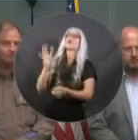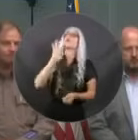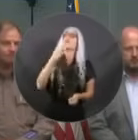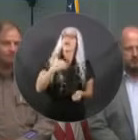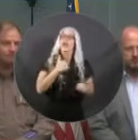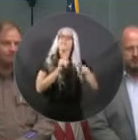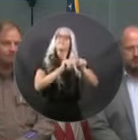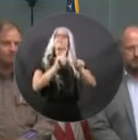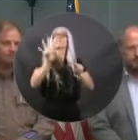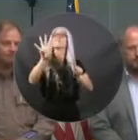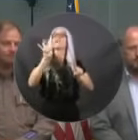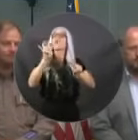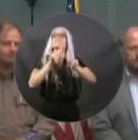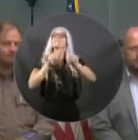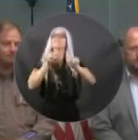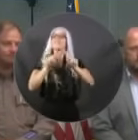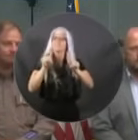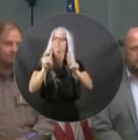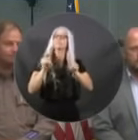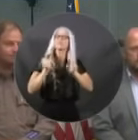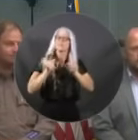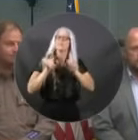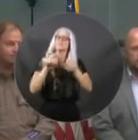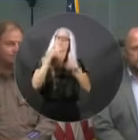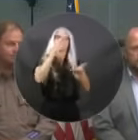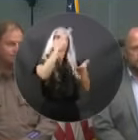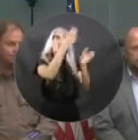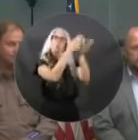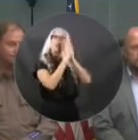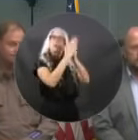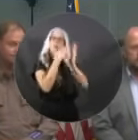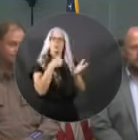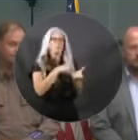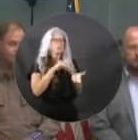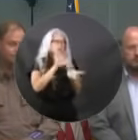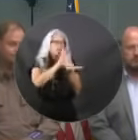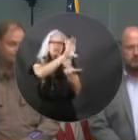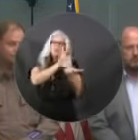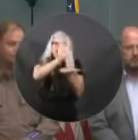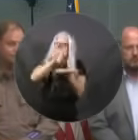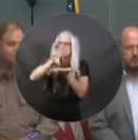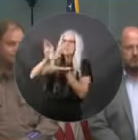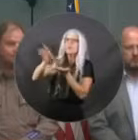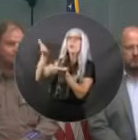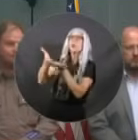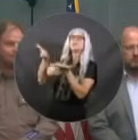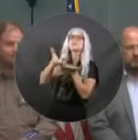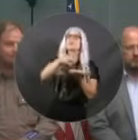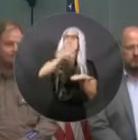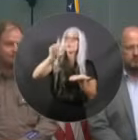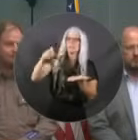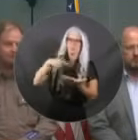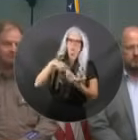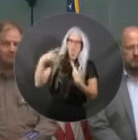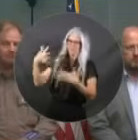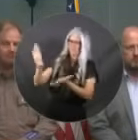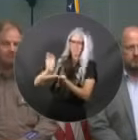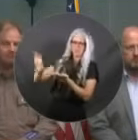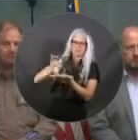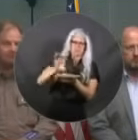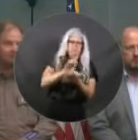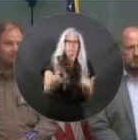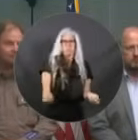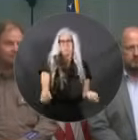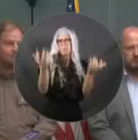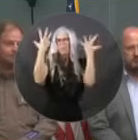are coordinating. We've either fulfilled or will have those fulfilled today. and be ready to go when the storm hits